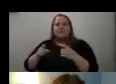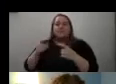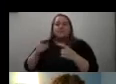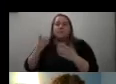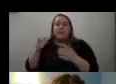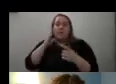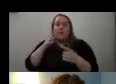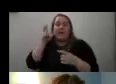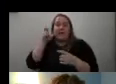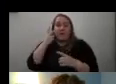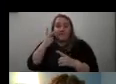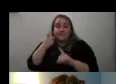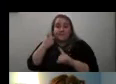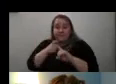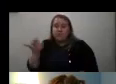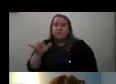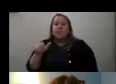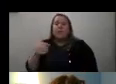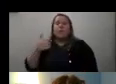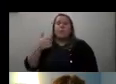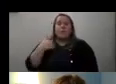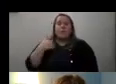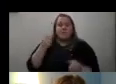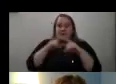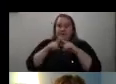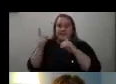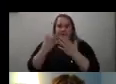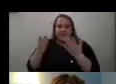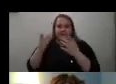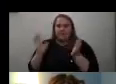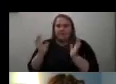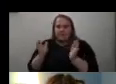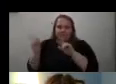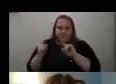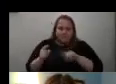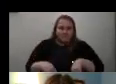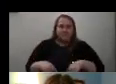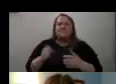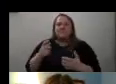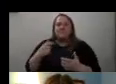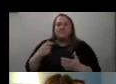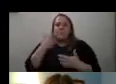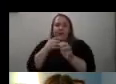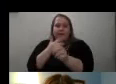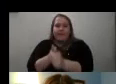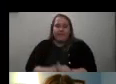or see from her as well. We have a bunch of things coming in that we'll try to keep up with here.